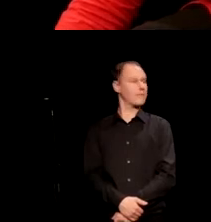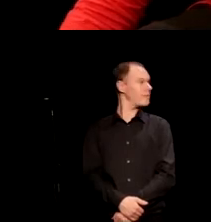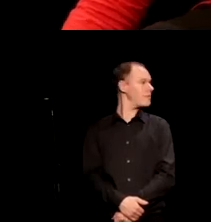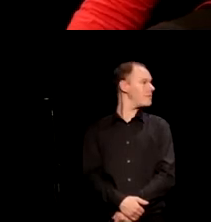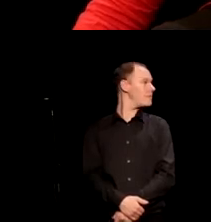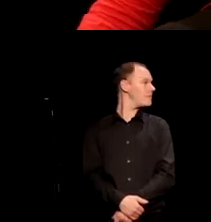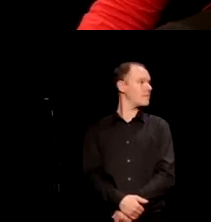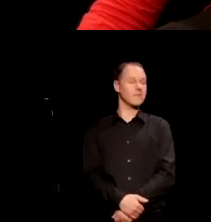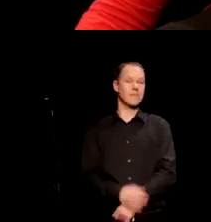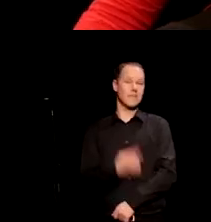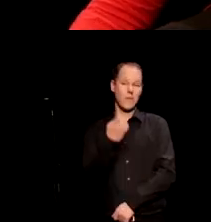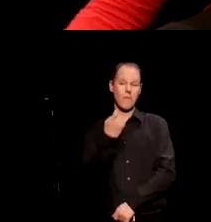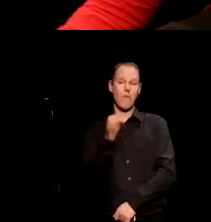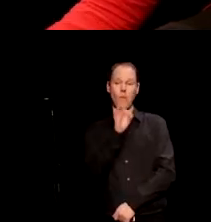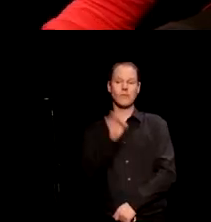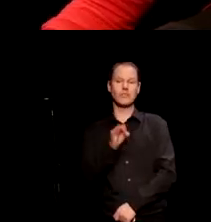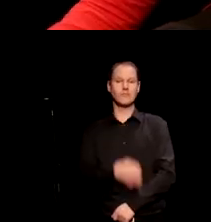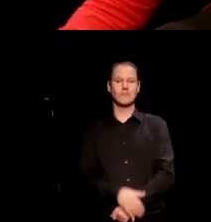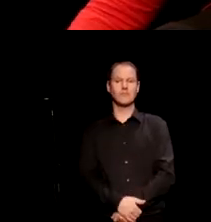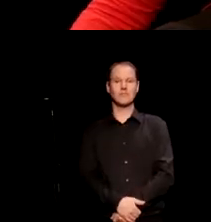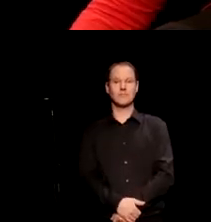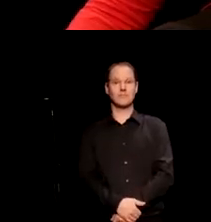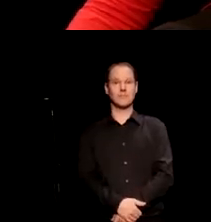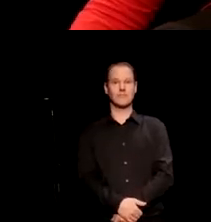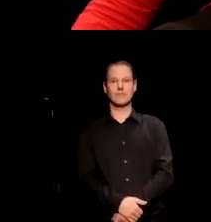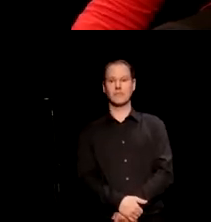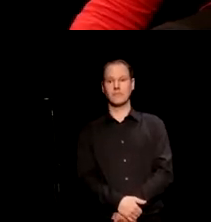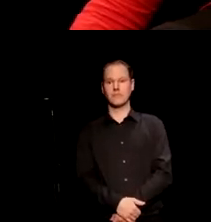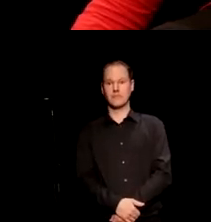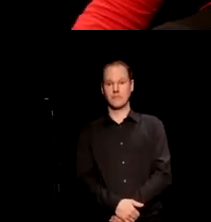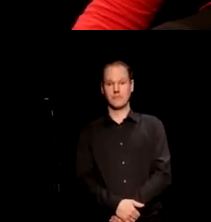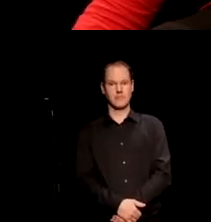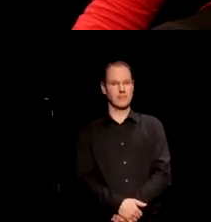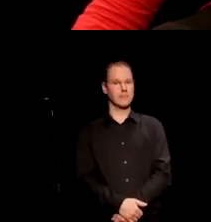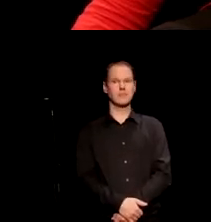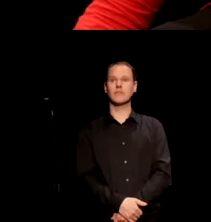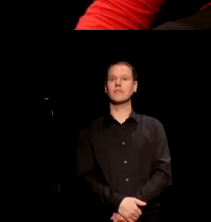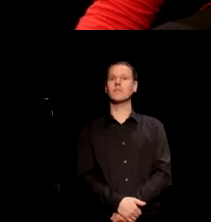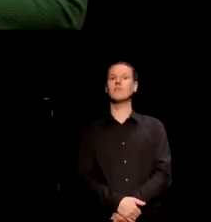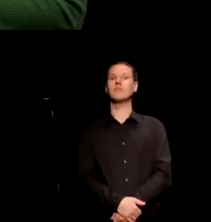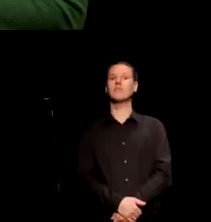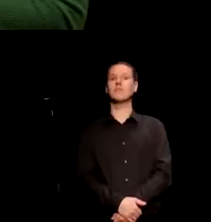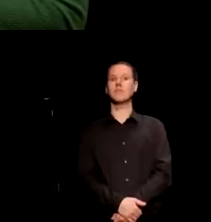Should we take another question? Yeah. If any of your thoughts come back in.